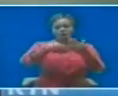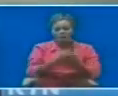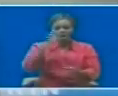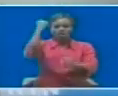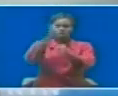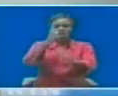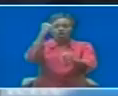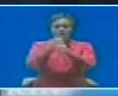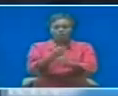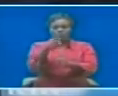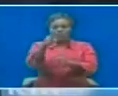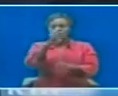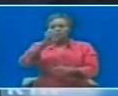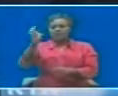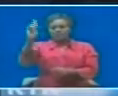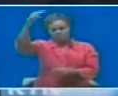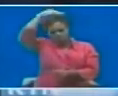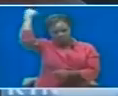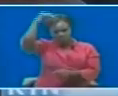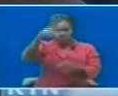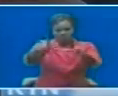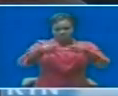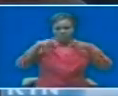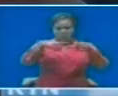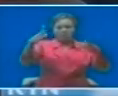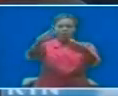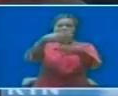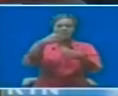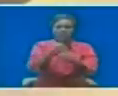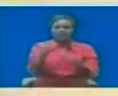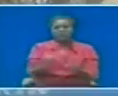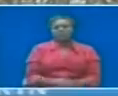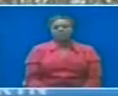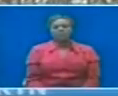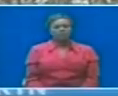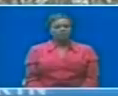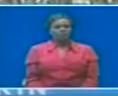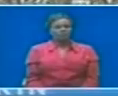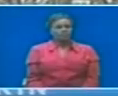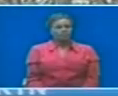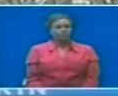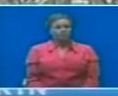Jobs in the Middle East. Government revokes recruitment firms licenses.